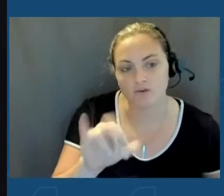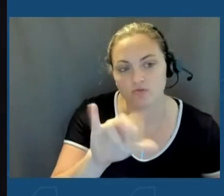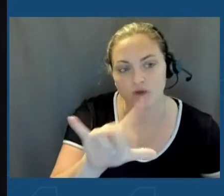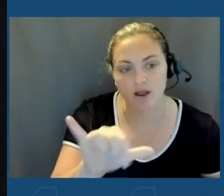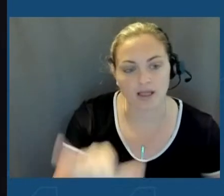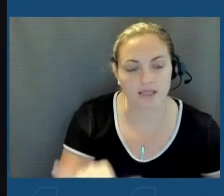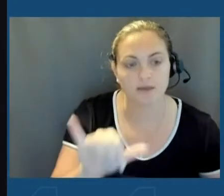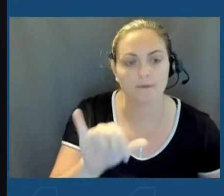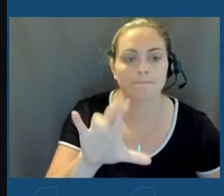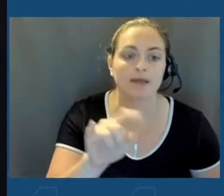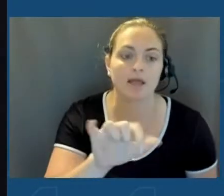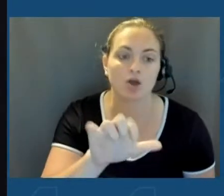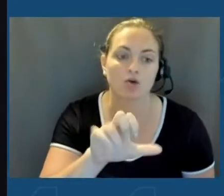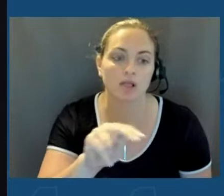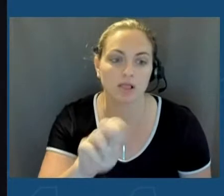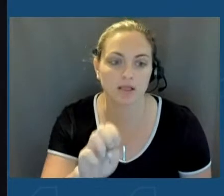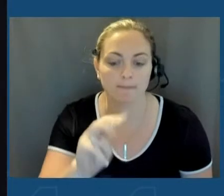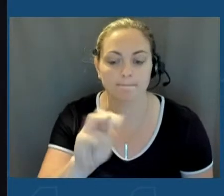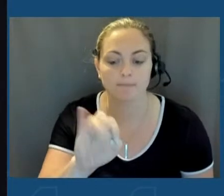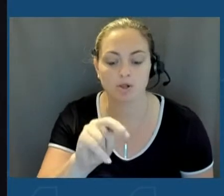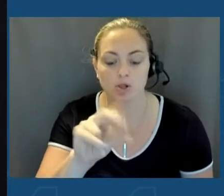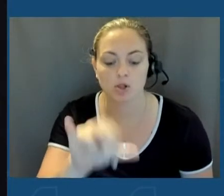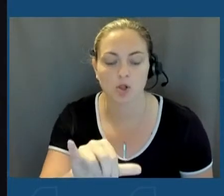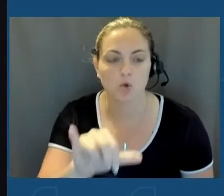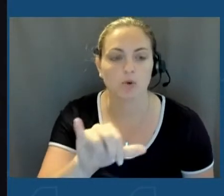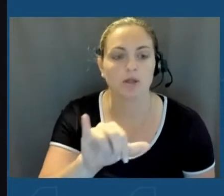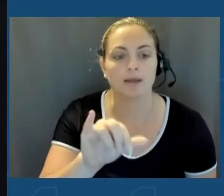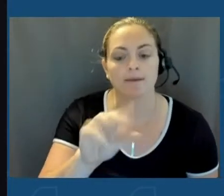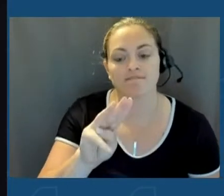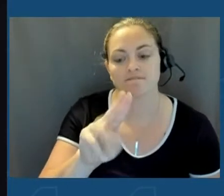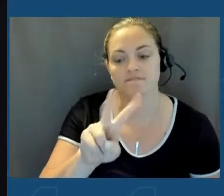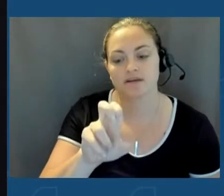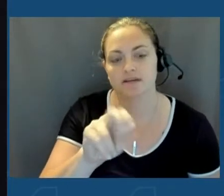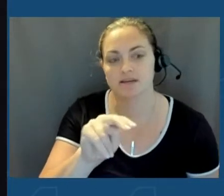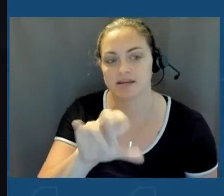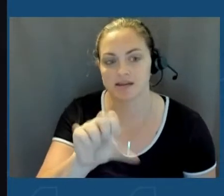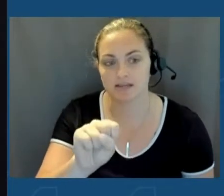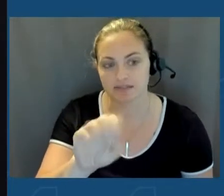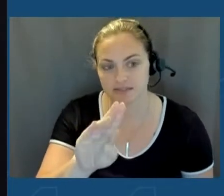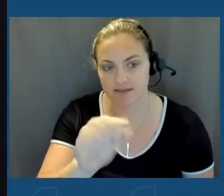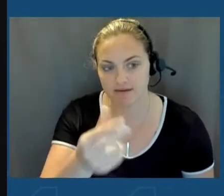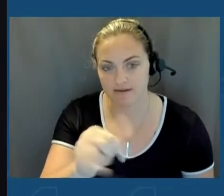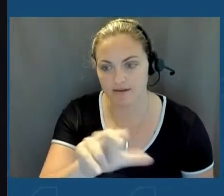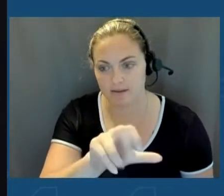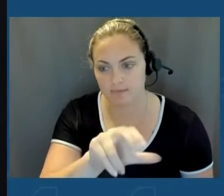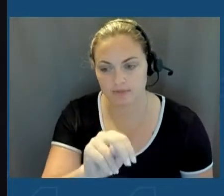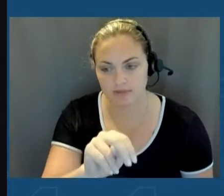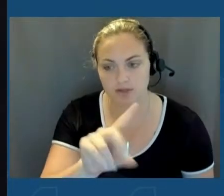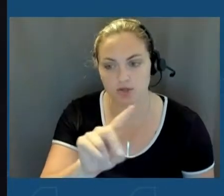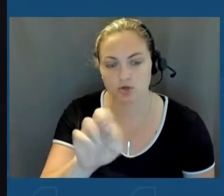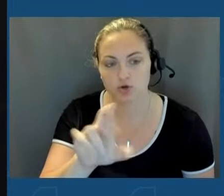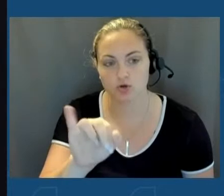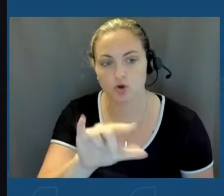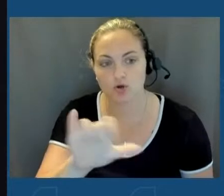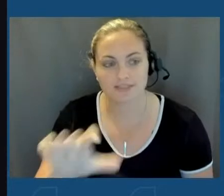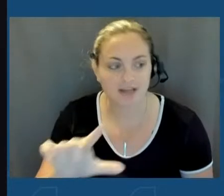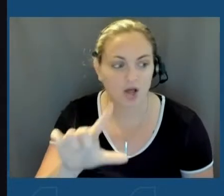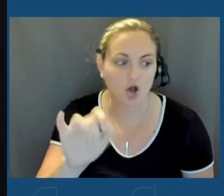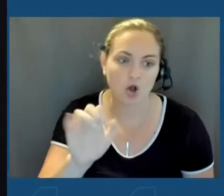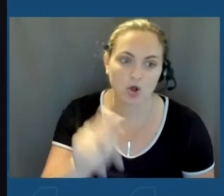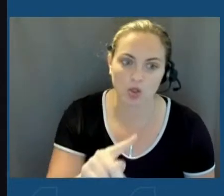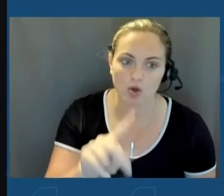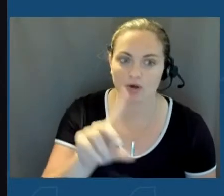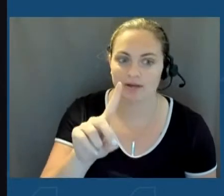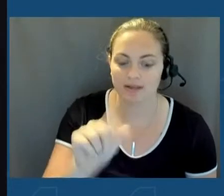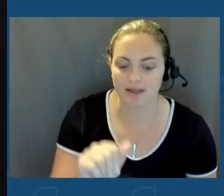Congresswoman Carolyn Maloney, Borough President Vanessa Gibson, DA Darcel Clark, DA Melinda Katz, DA